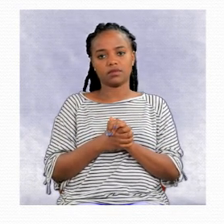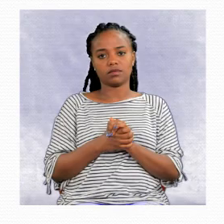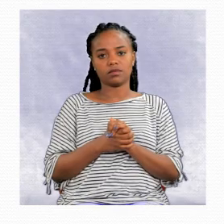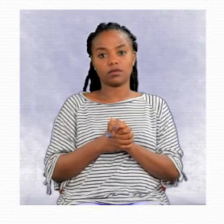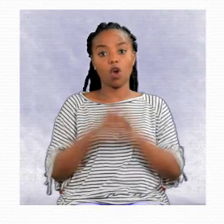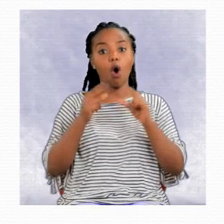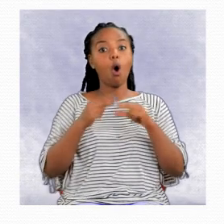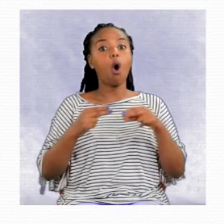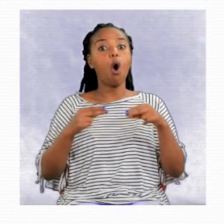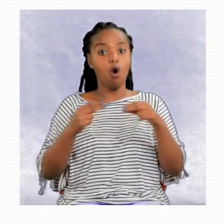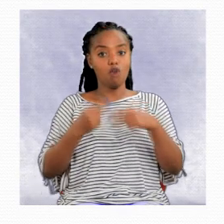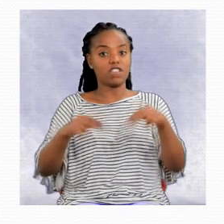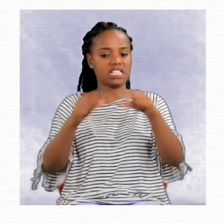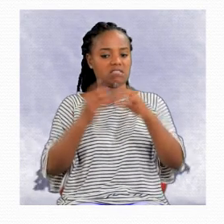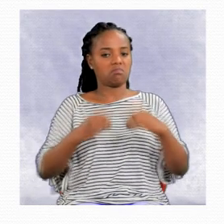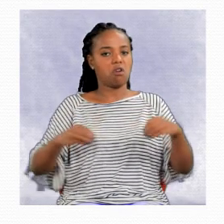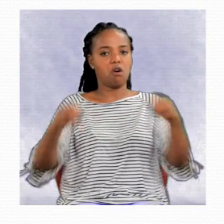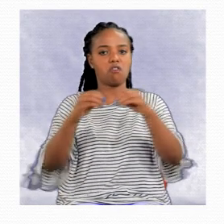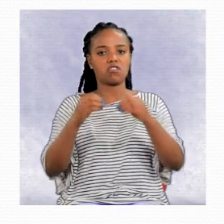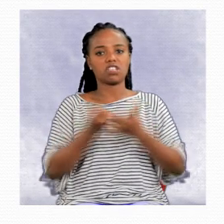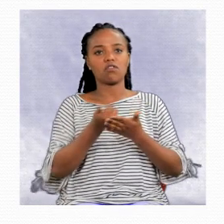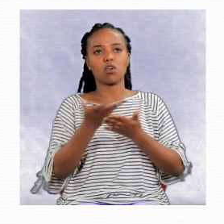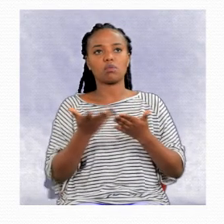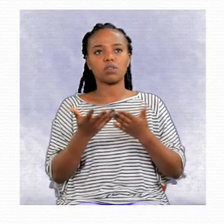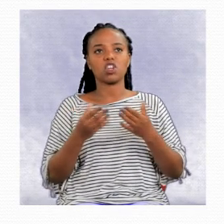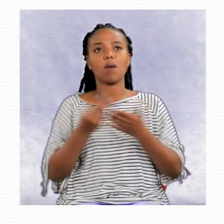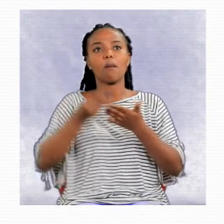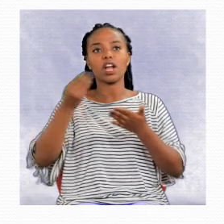Office furniture was purchased on